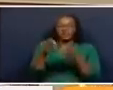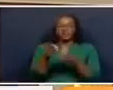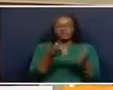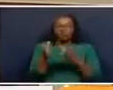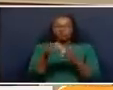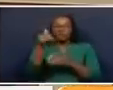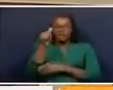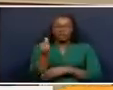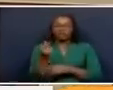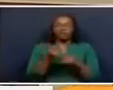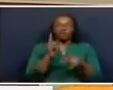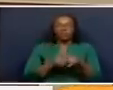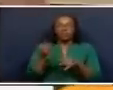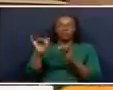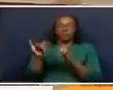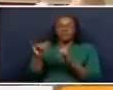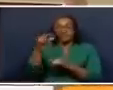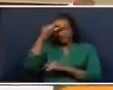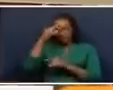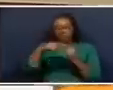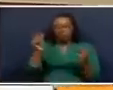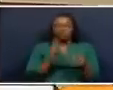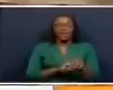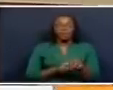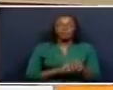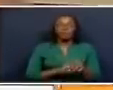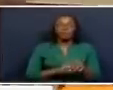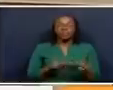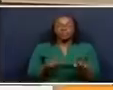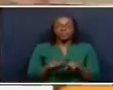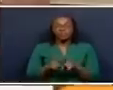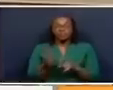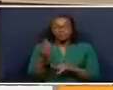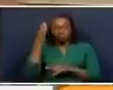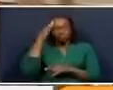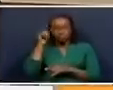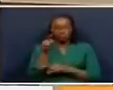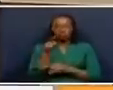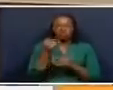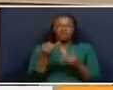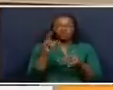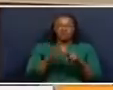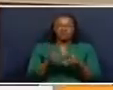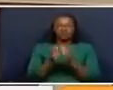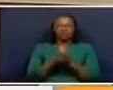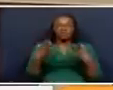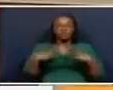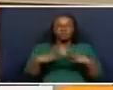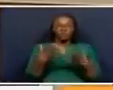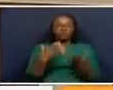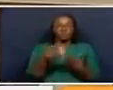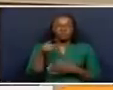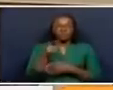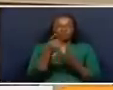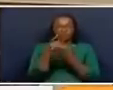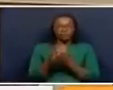even if you're having the sort of format of town halls where you actually sit and people, their exchange of views, you know, even if it's not in the sort of debate that